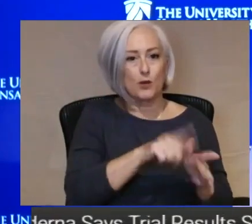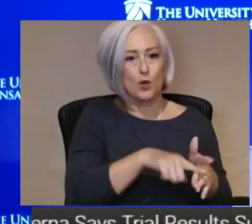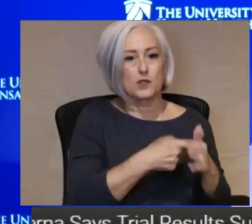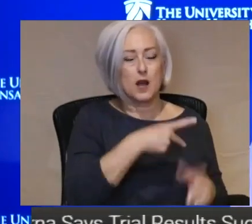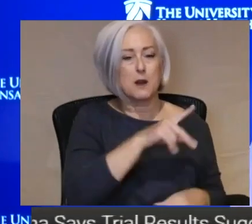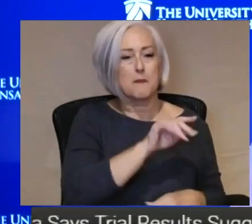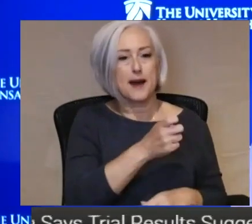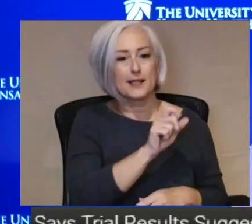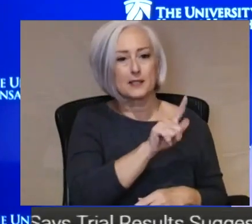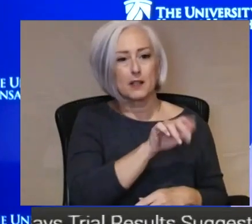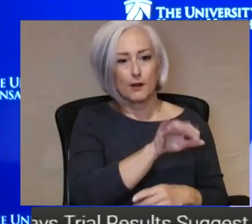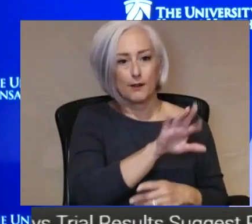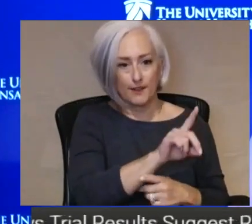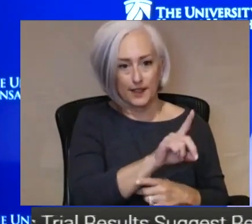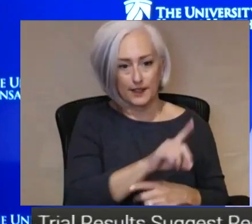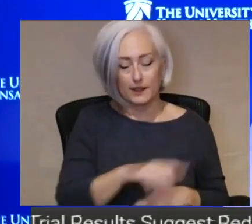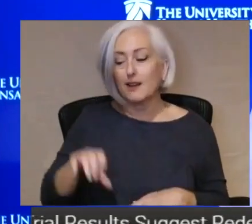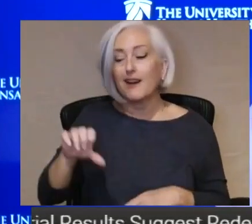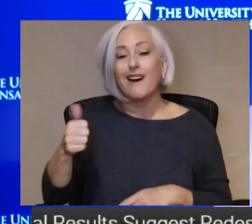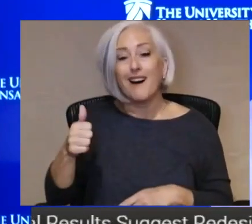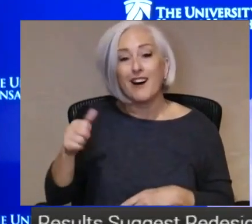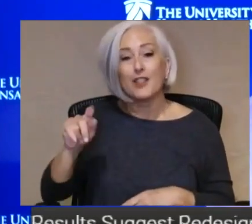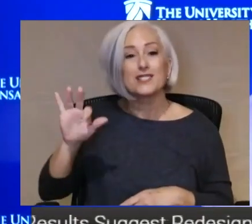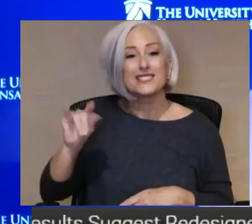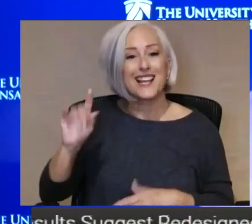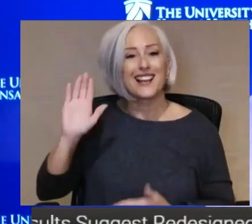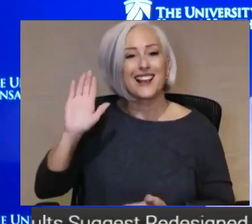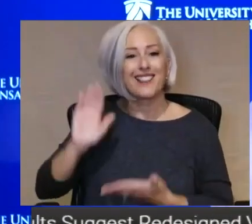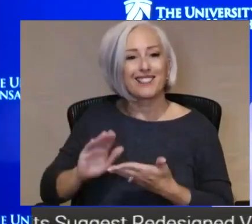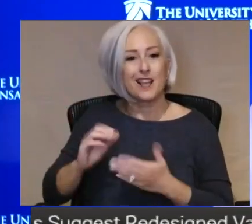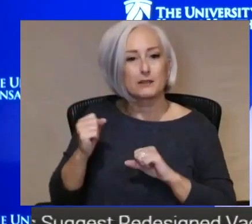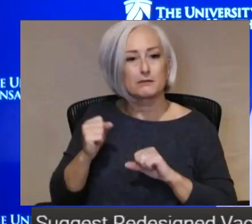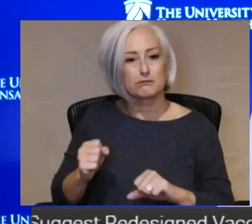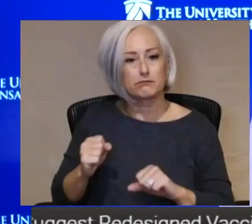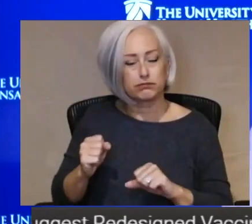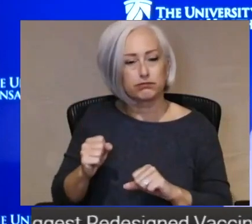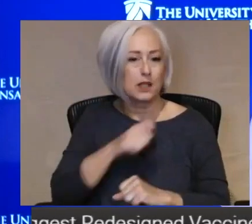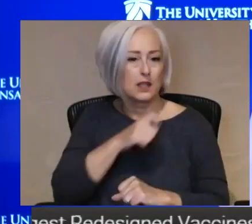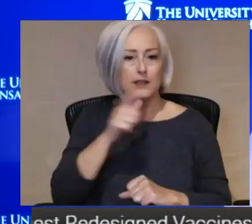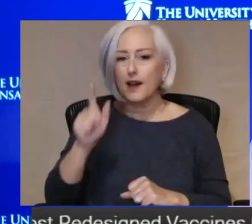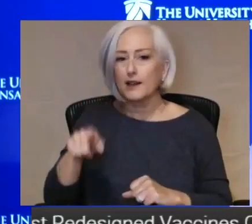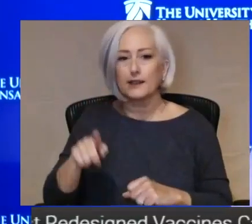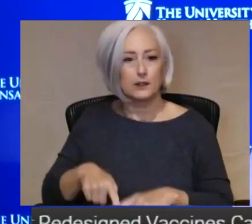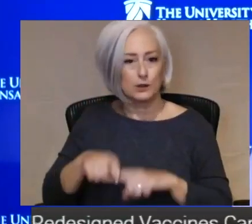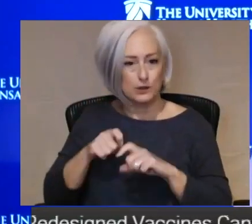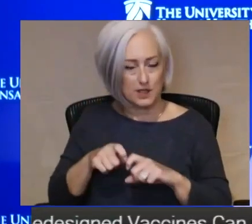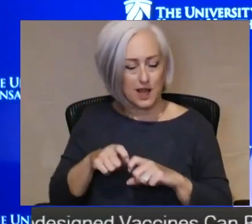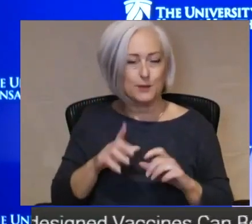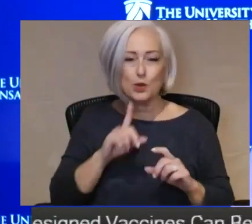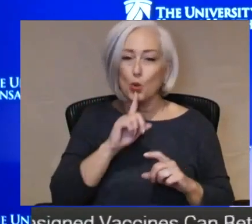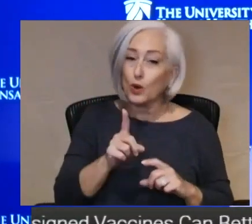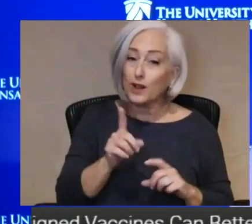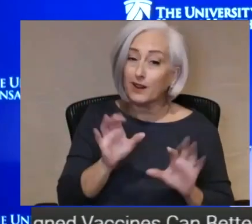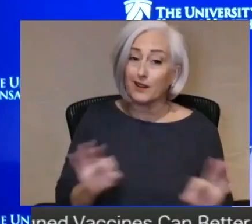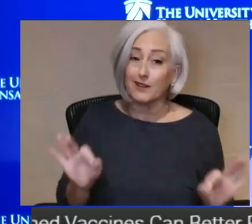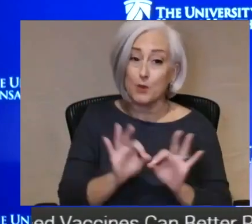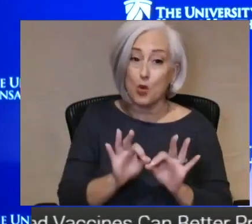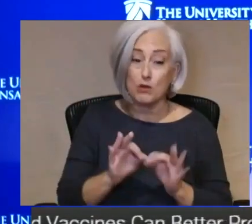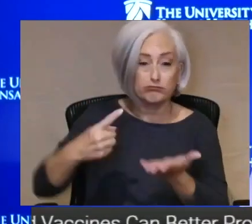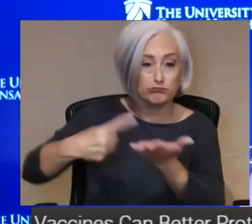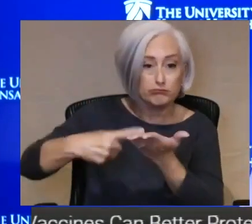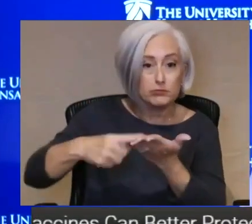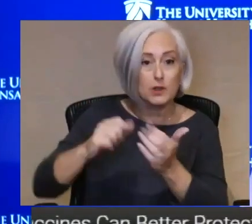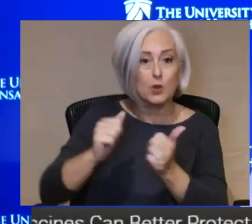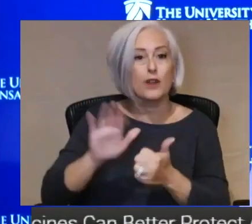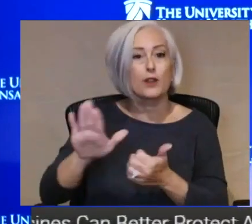of the other statins that are less potent, they say you don't need to temporarily discontinue. So I think talk with your provider that